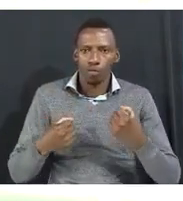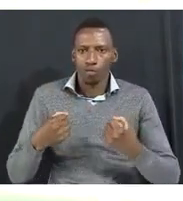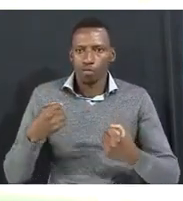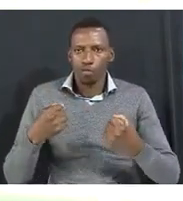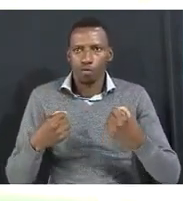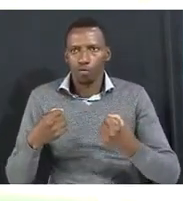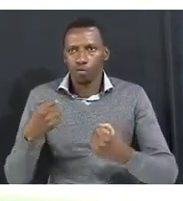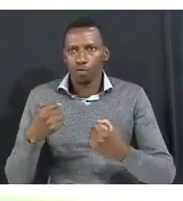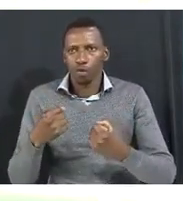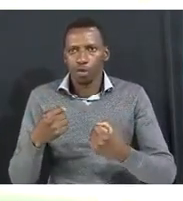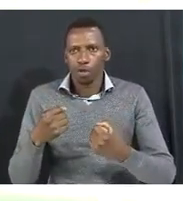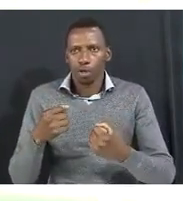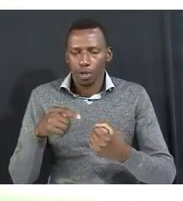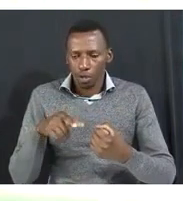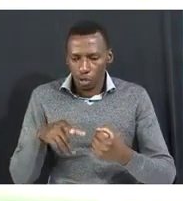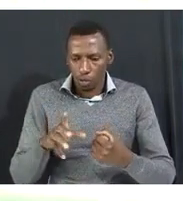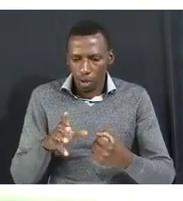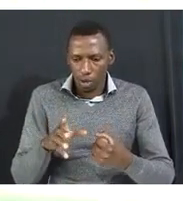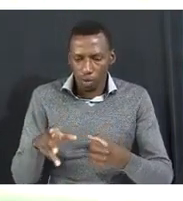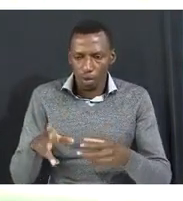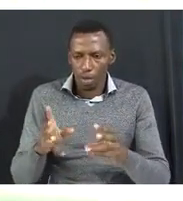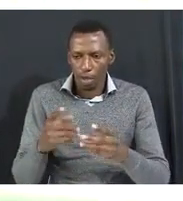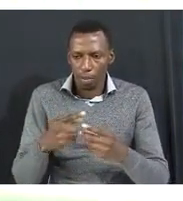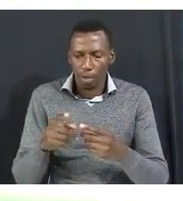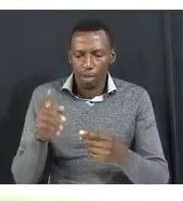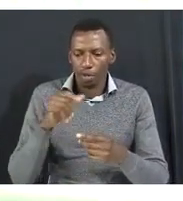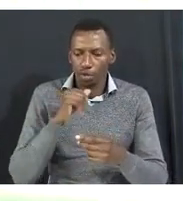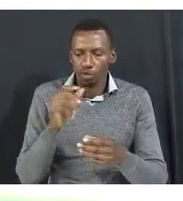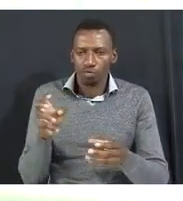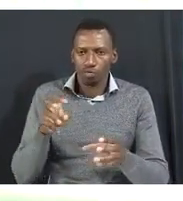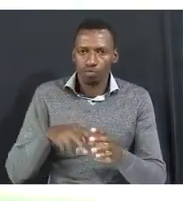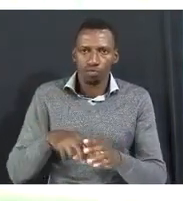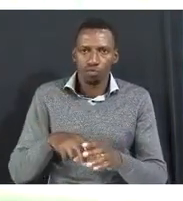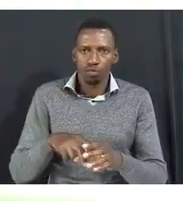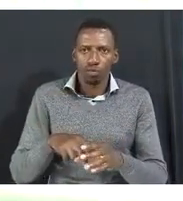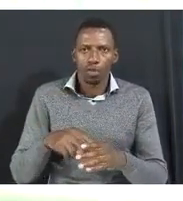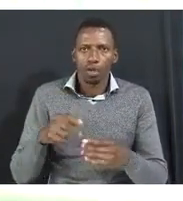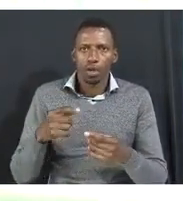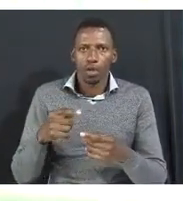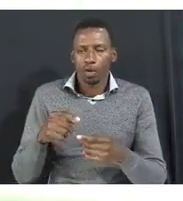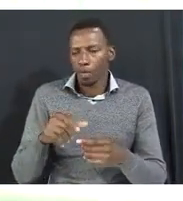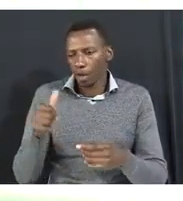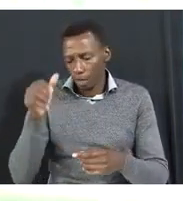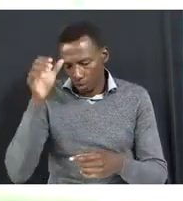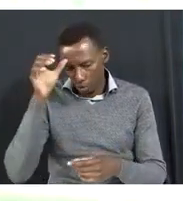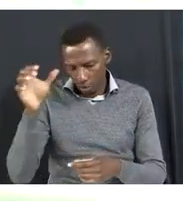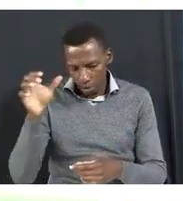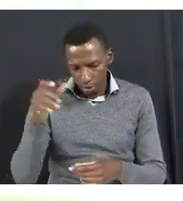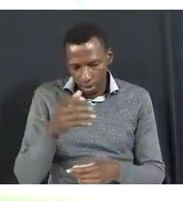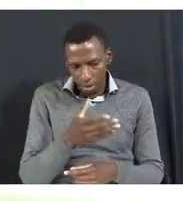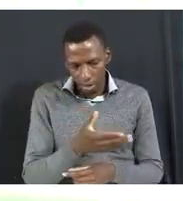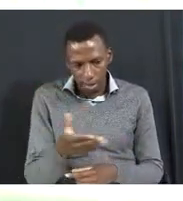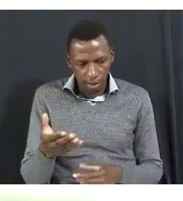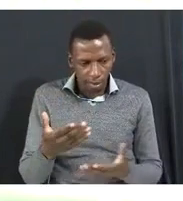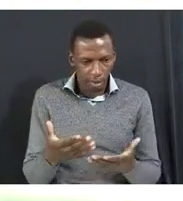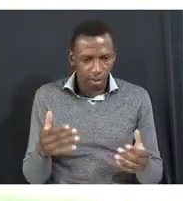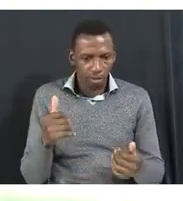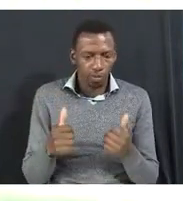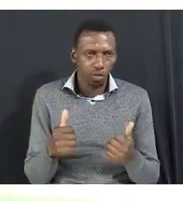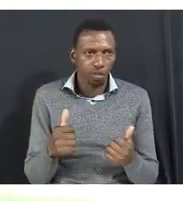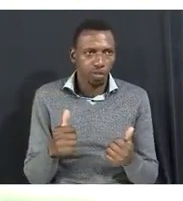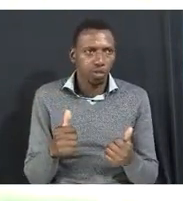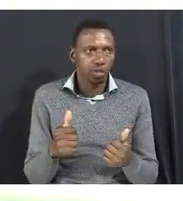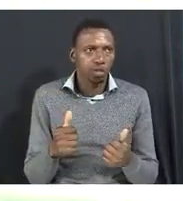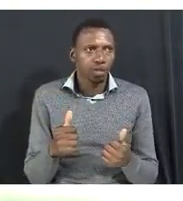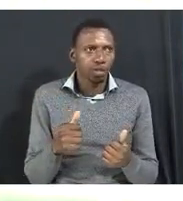route, but they will not lift you. So you see, from the other concept as well, these are some things that might be invisible to